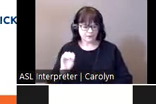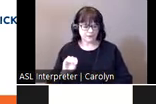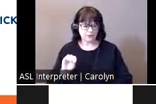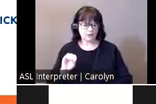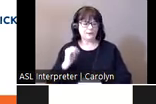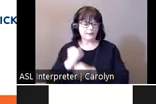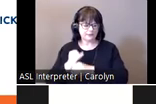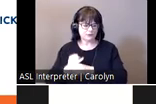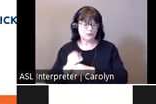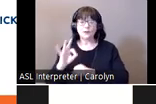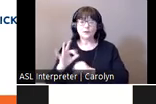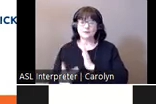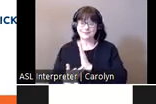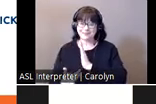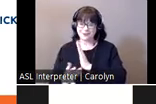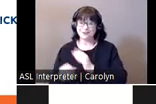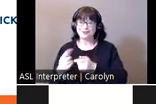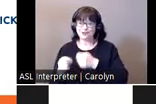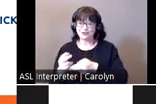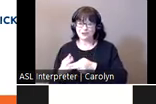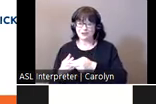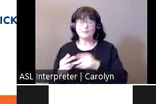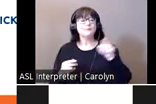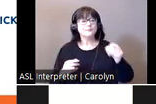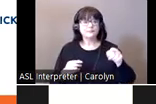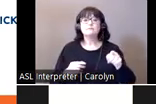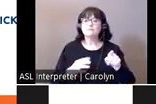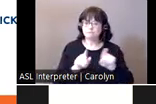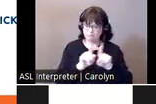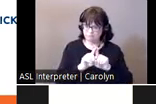Technology. They're delving deeply into micro-credentials as well.